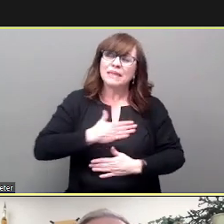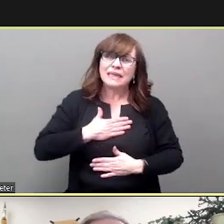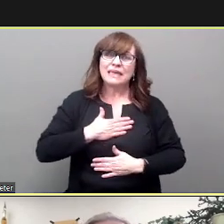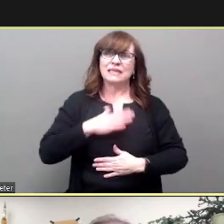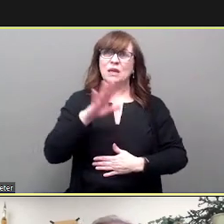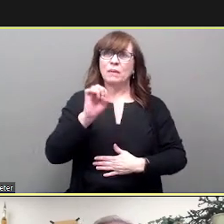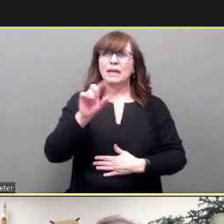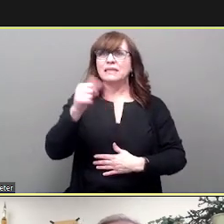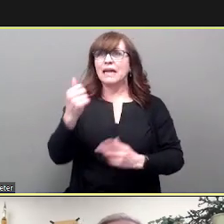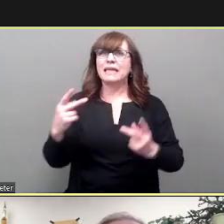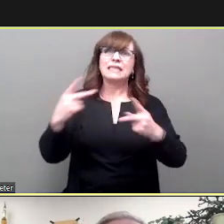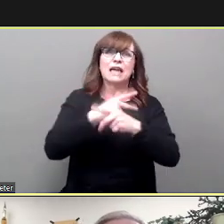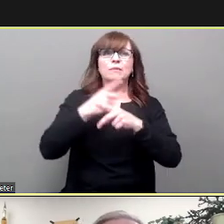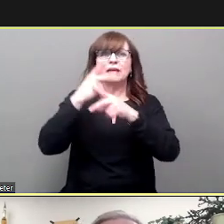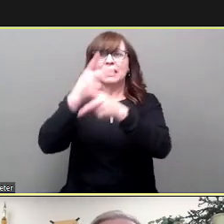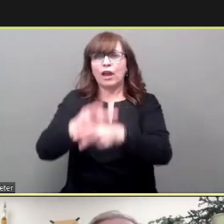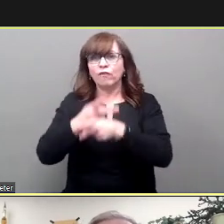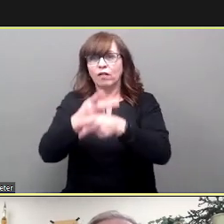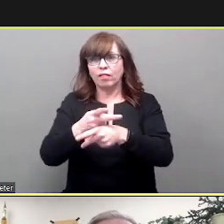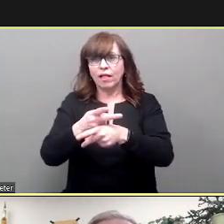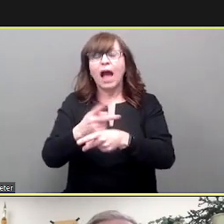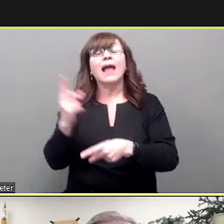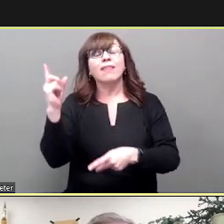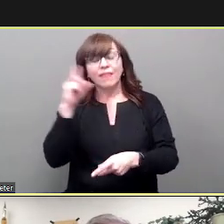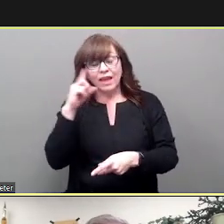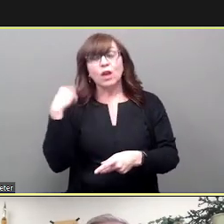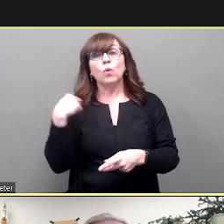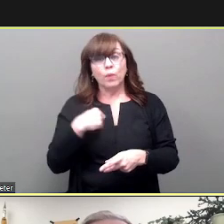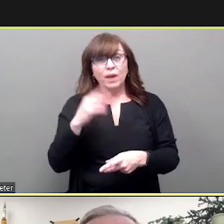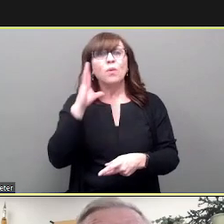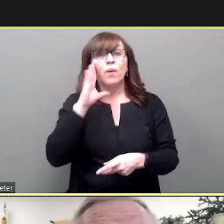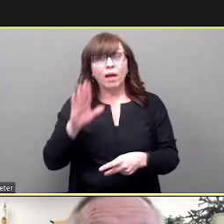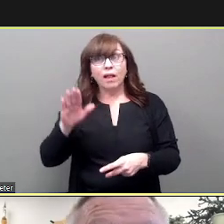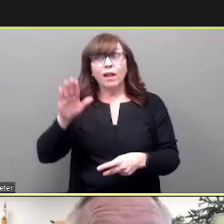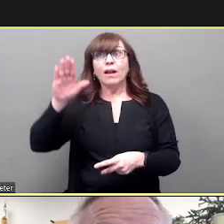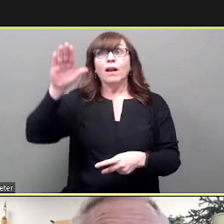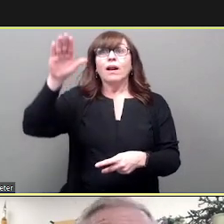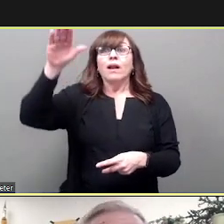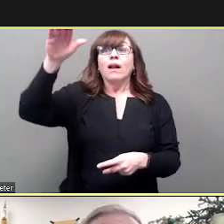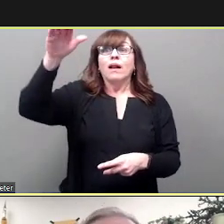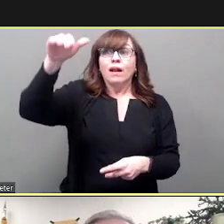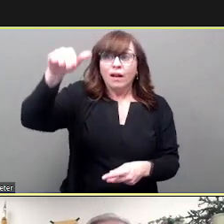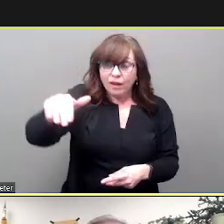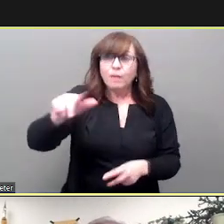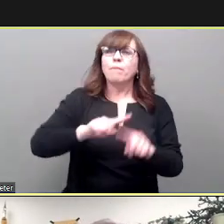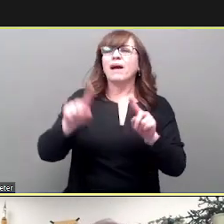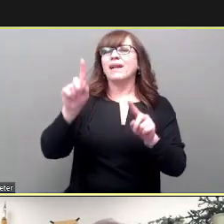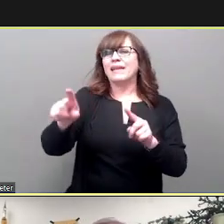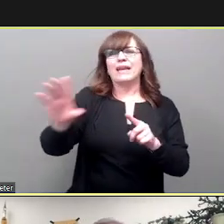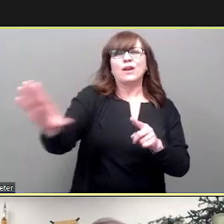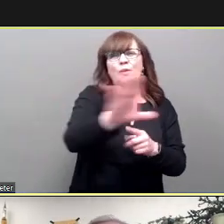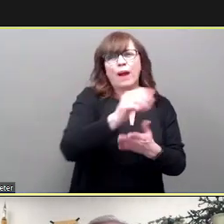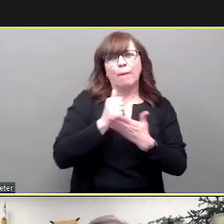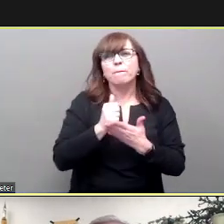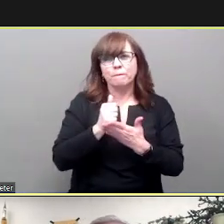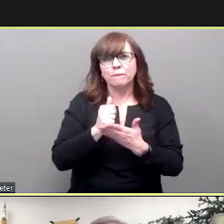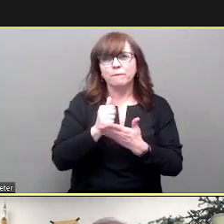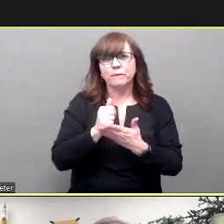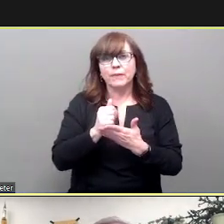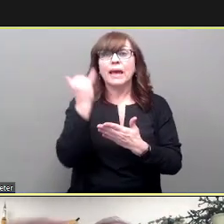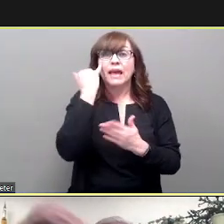careful. We think we're going to get over the hump here, but we need your help to get over that hump. And if we are more